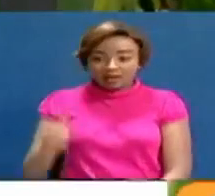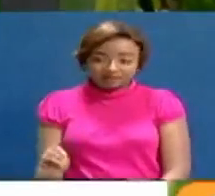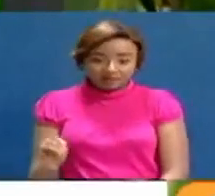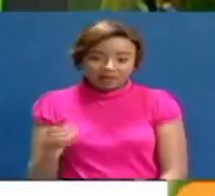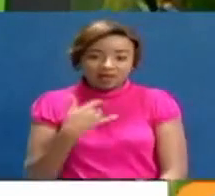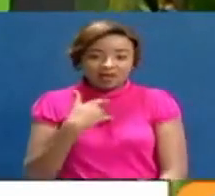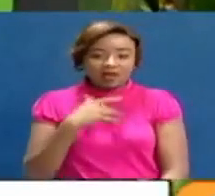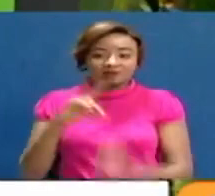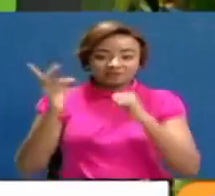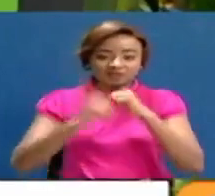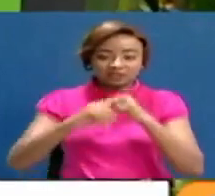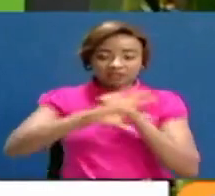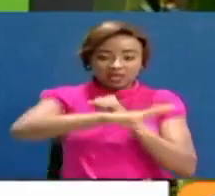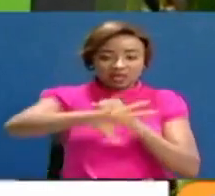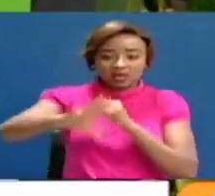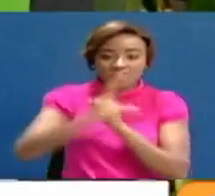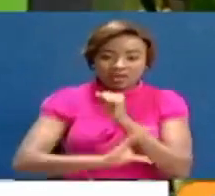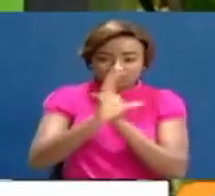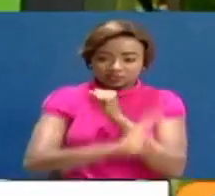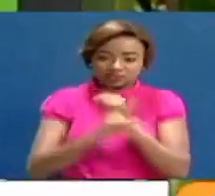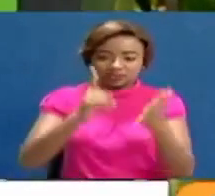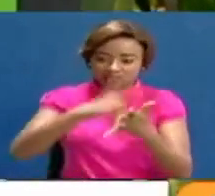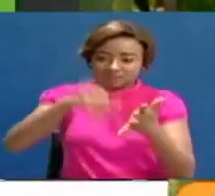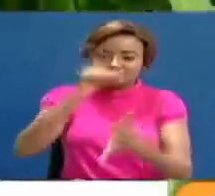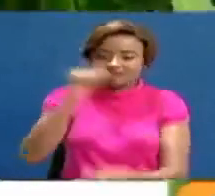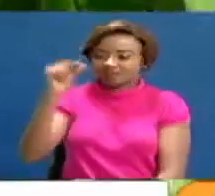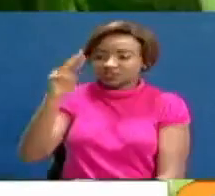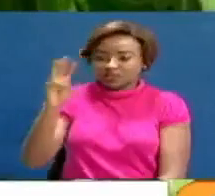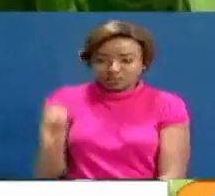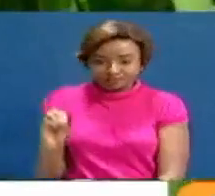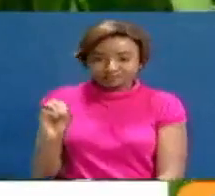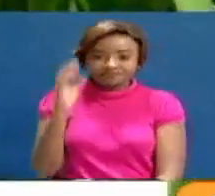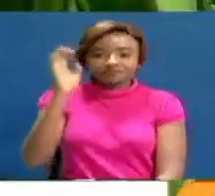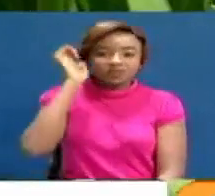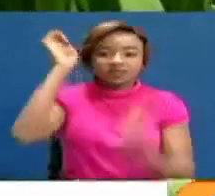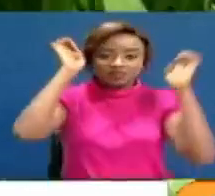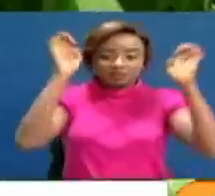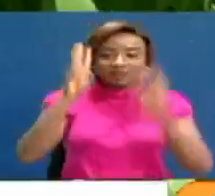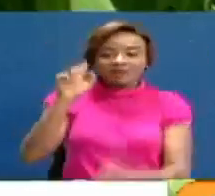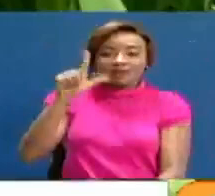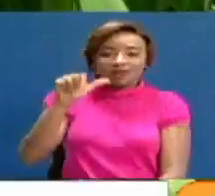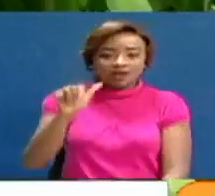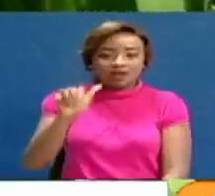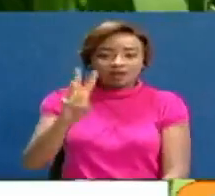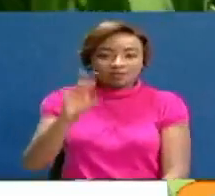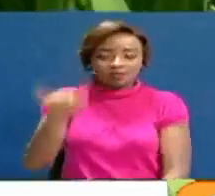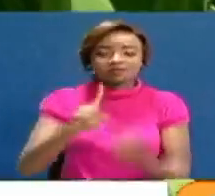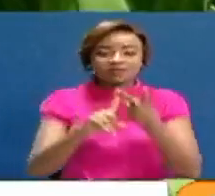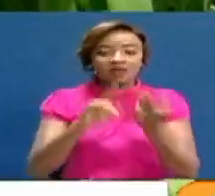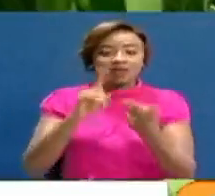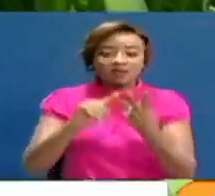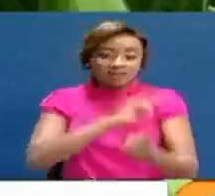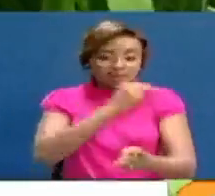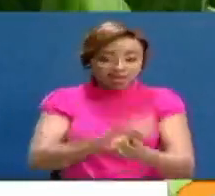six countries that have approved planting of genetically modified crops. This is after Ethiopia, Malawi and Nigeria joined South Africa, Sudan